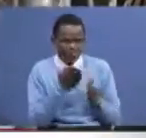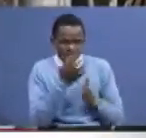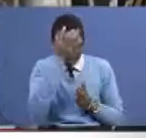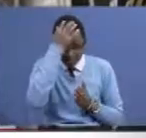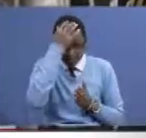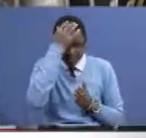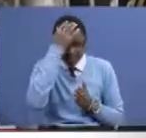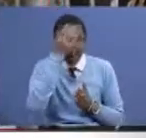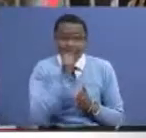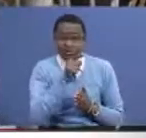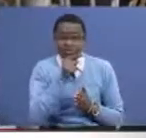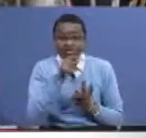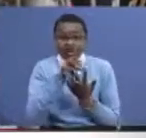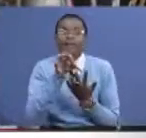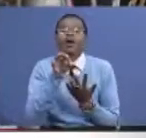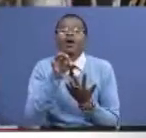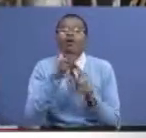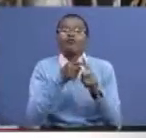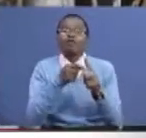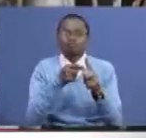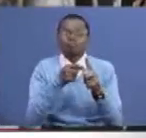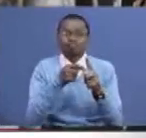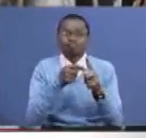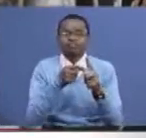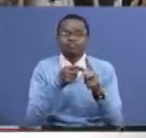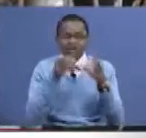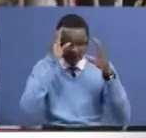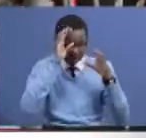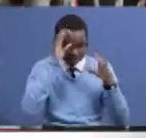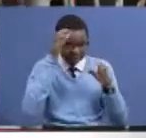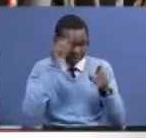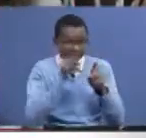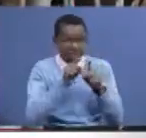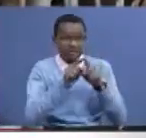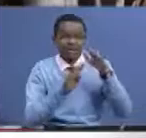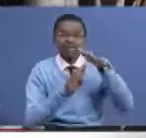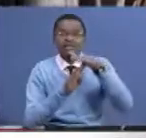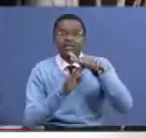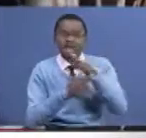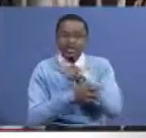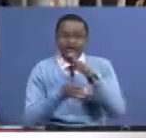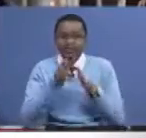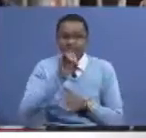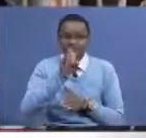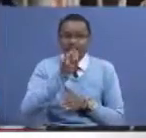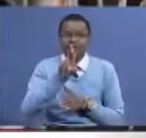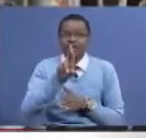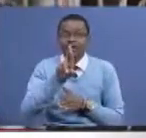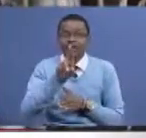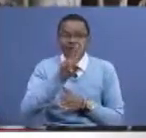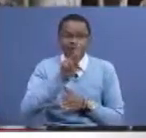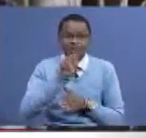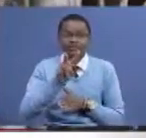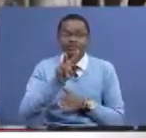Miguna will give a nod to this appointment from a person he considers as a semi-illiterate and cartel. Victor Nabiswa,